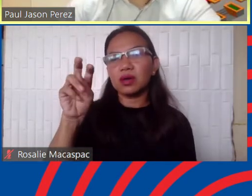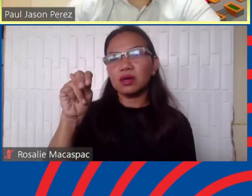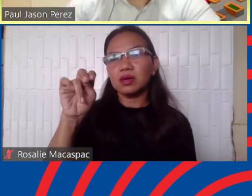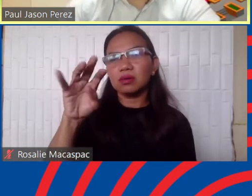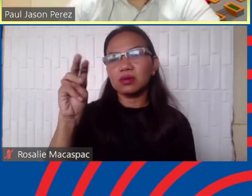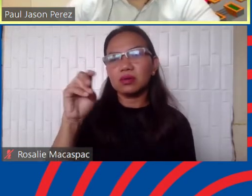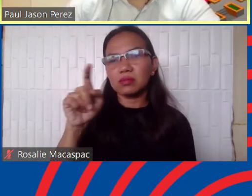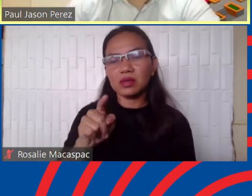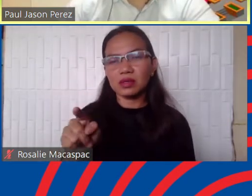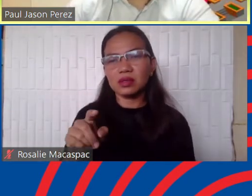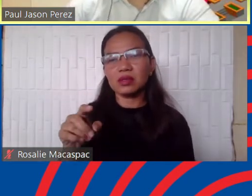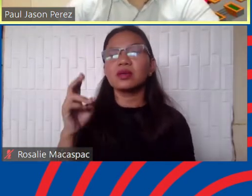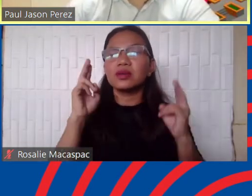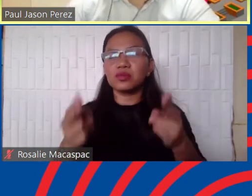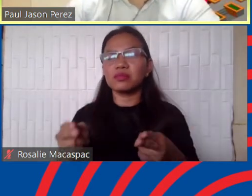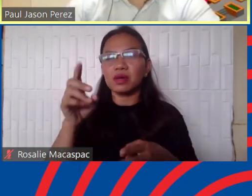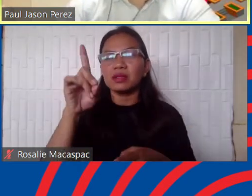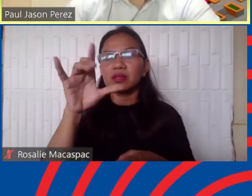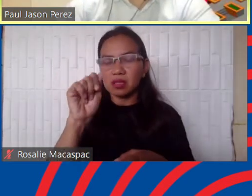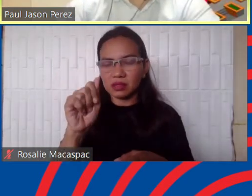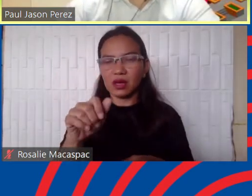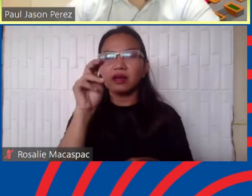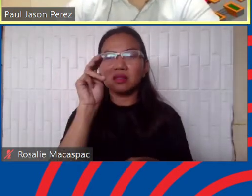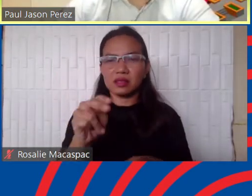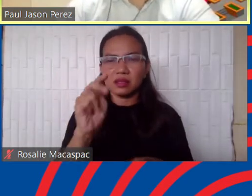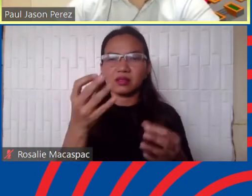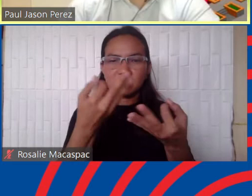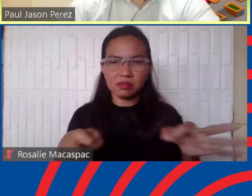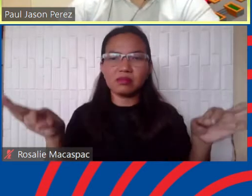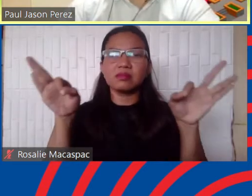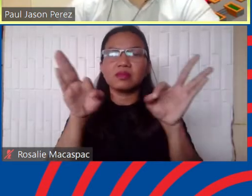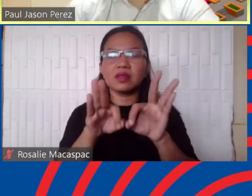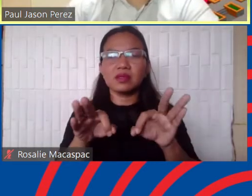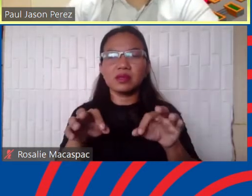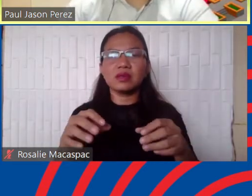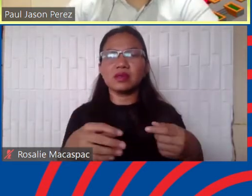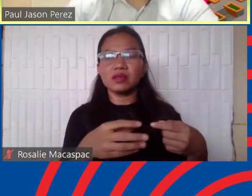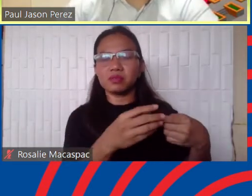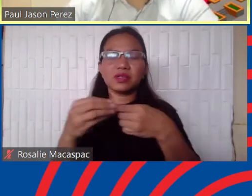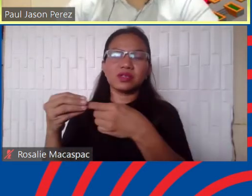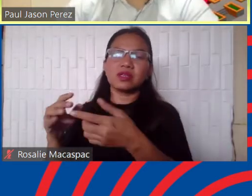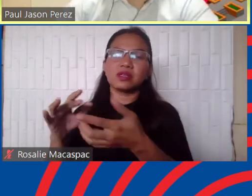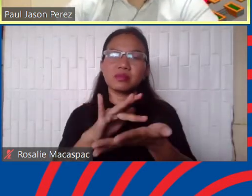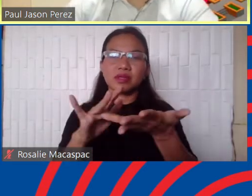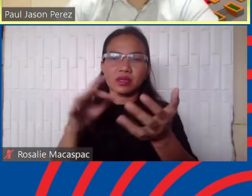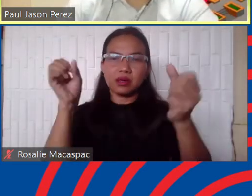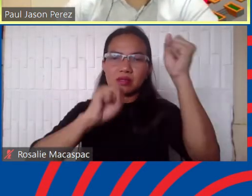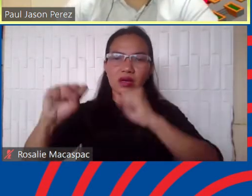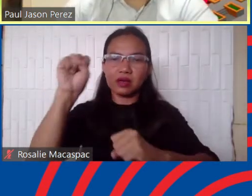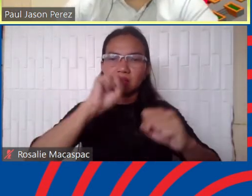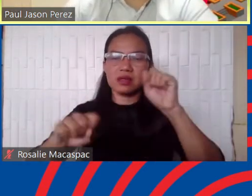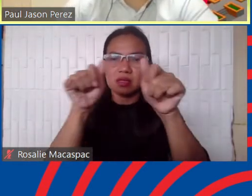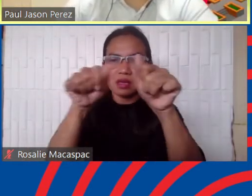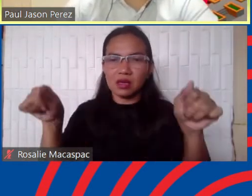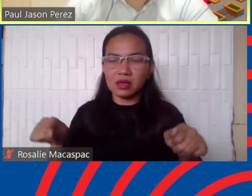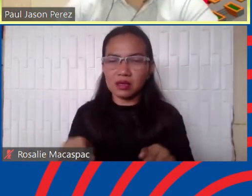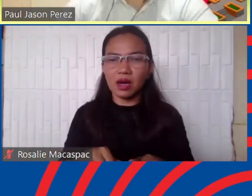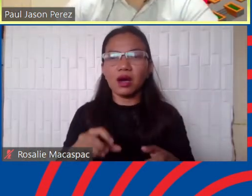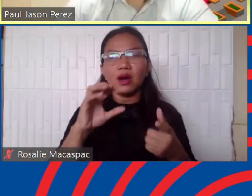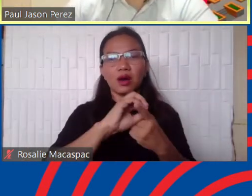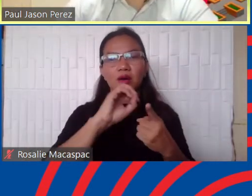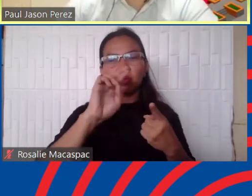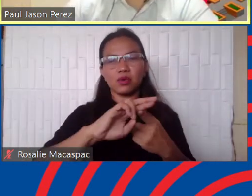as best as we can, especially if you're in the medical sciences field or in the social sciences